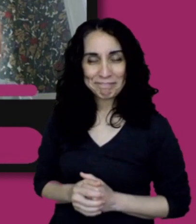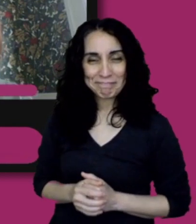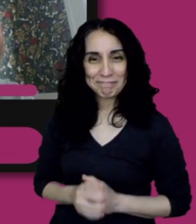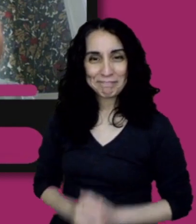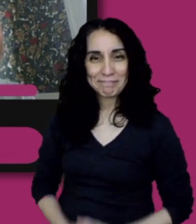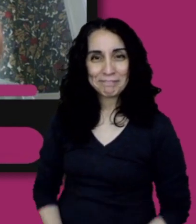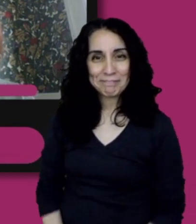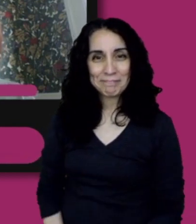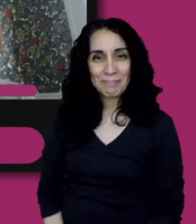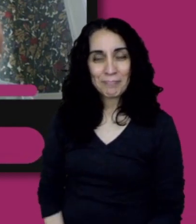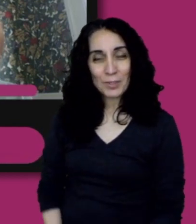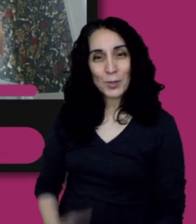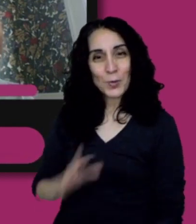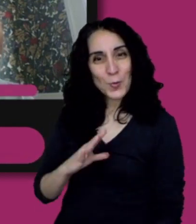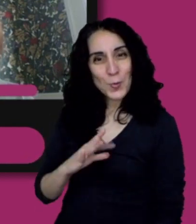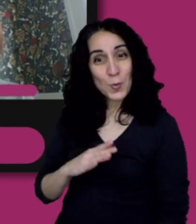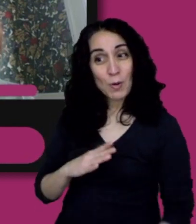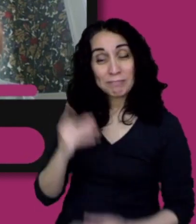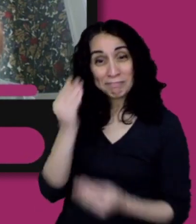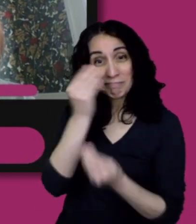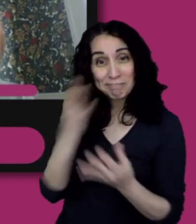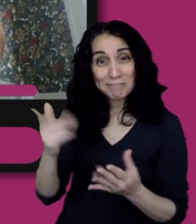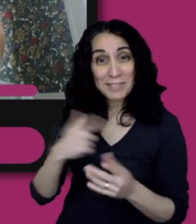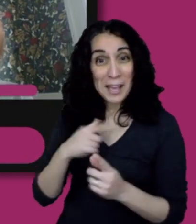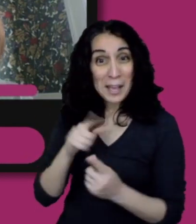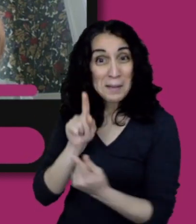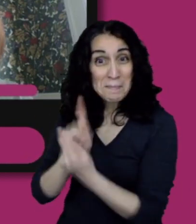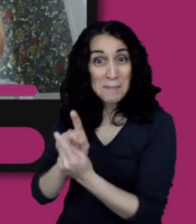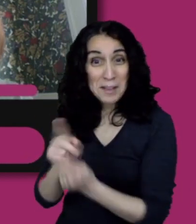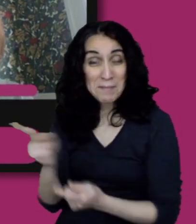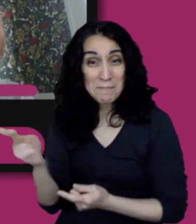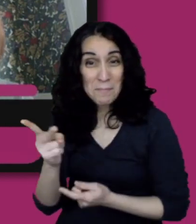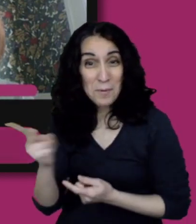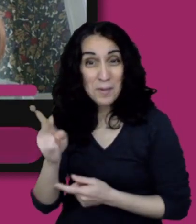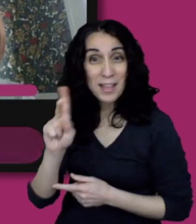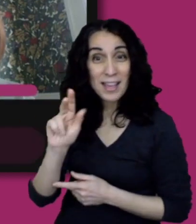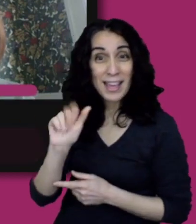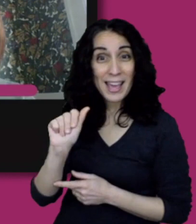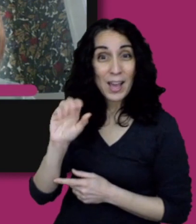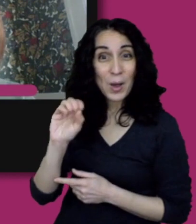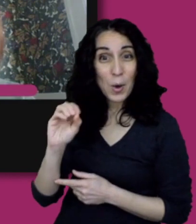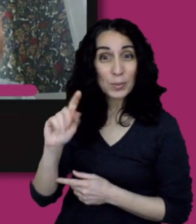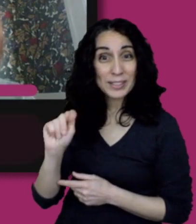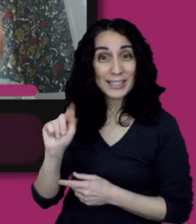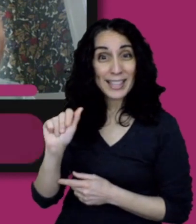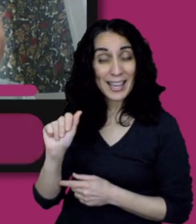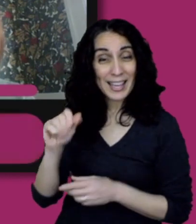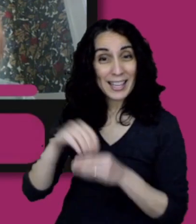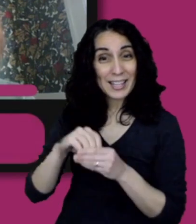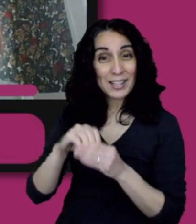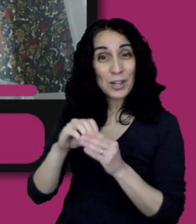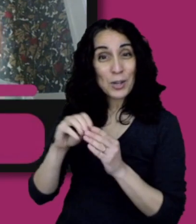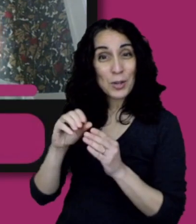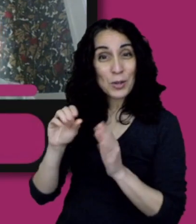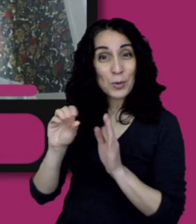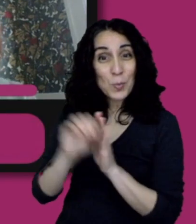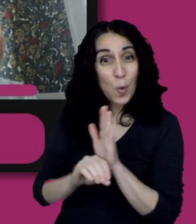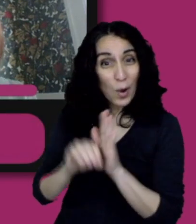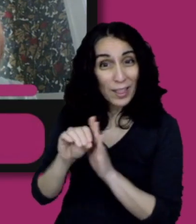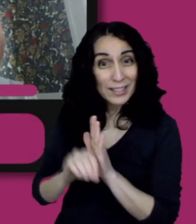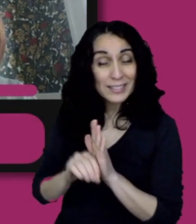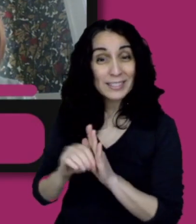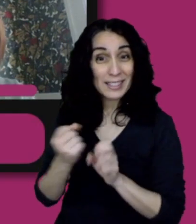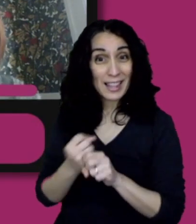will tell everyone watching that I met you both at the AOTA in New Orleans I believe, last